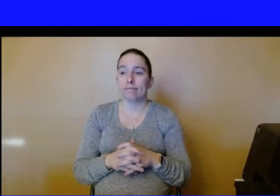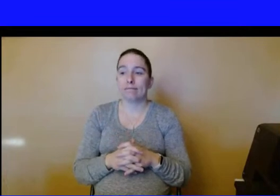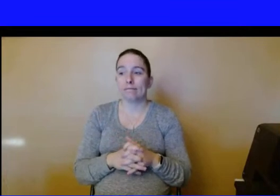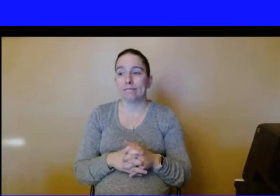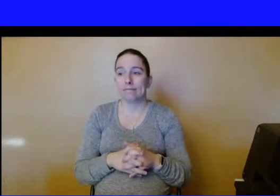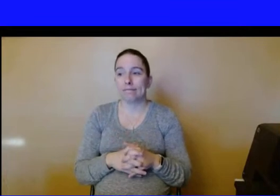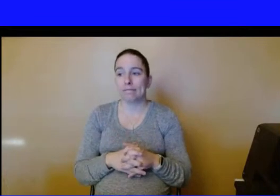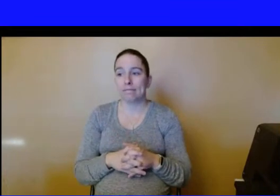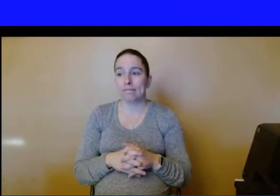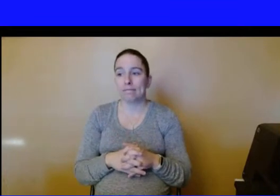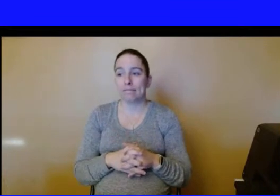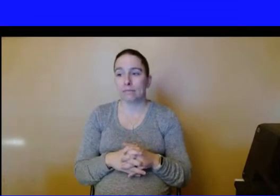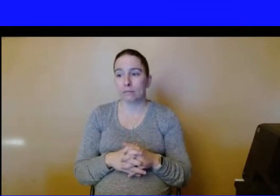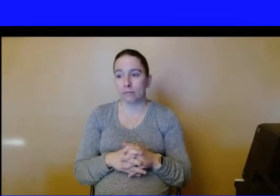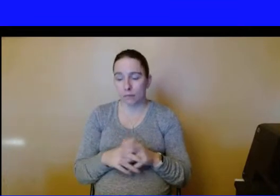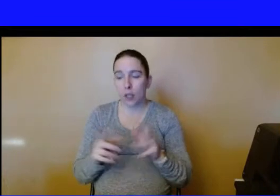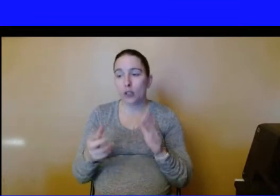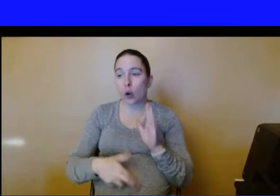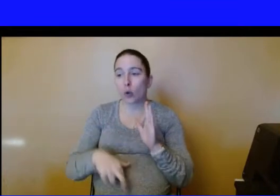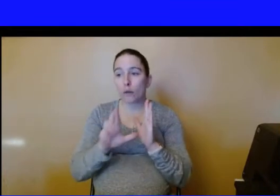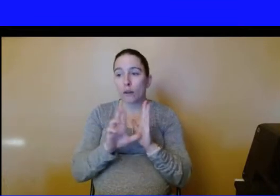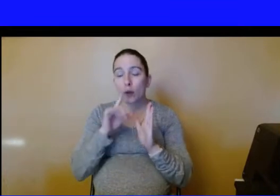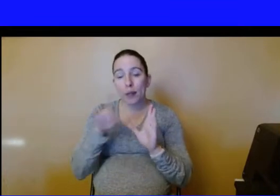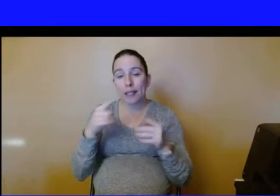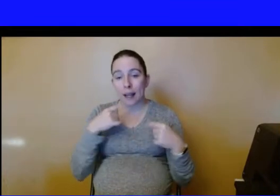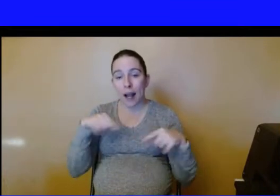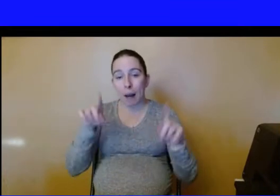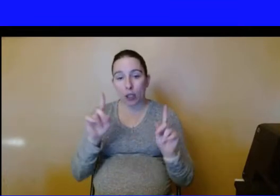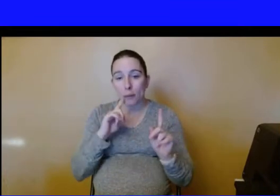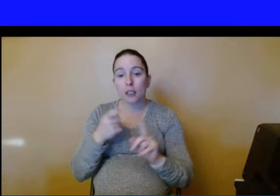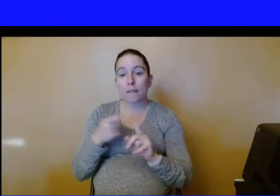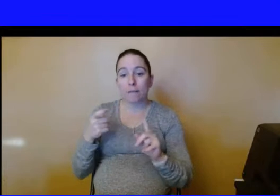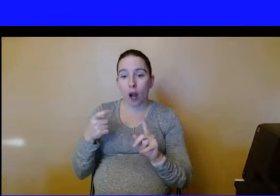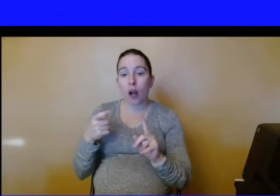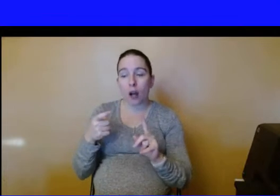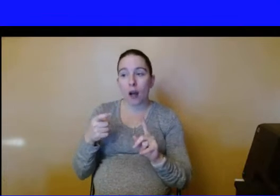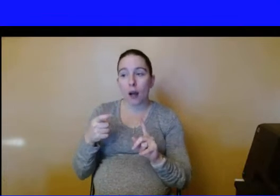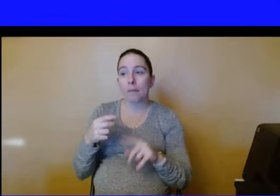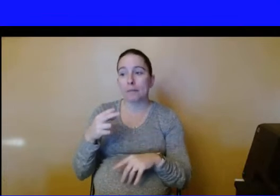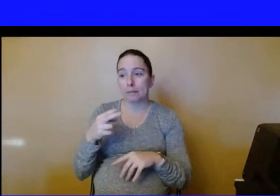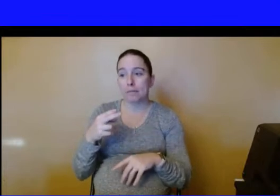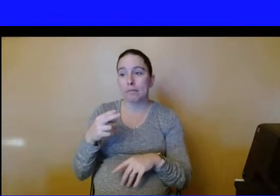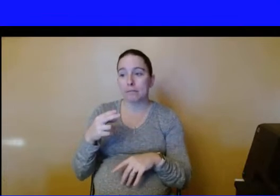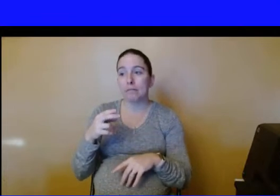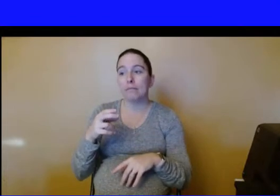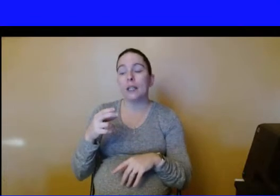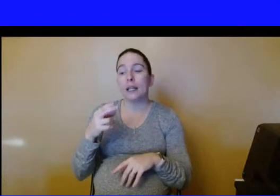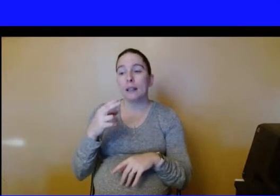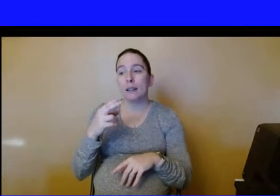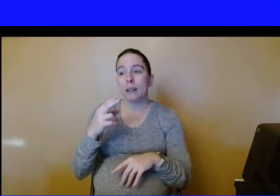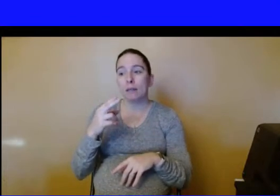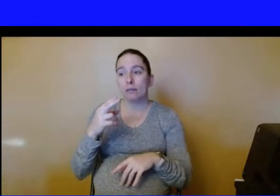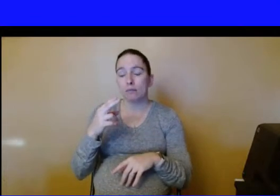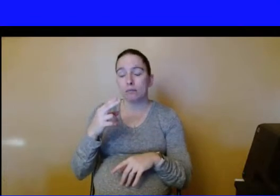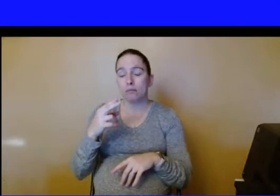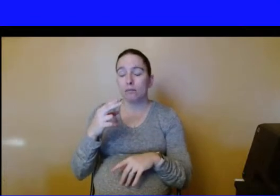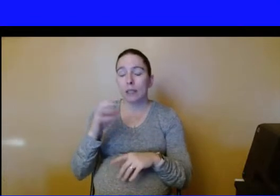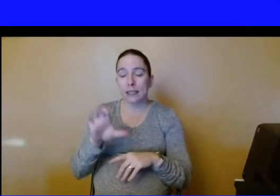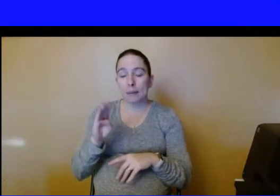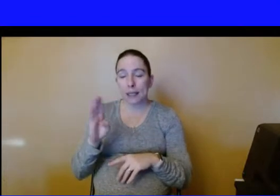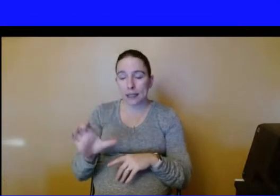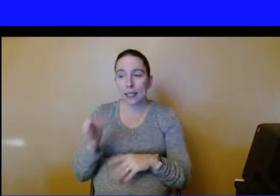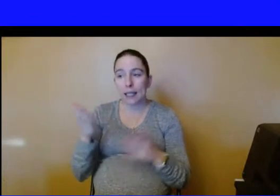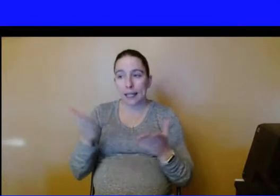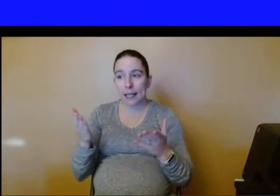patients, with looking at the 30-day follow-up after hospitalization, which is a HEDIS and a value-based purchasing metric, the rate